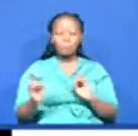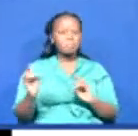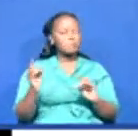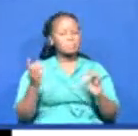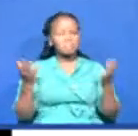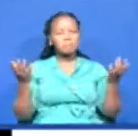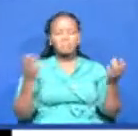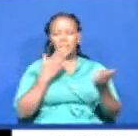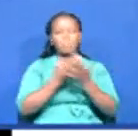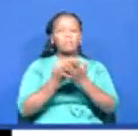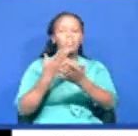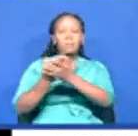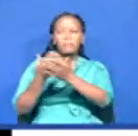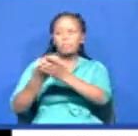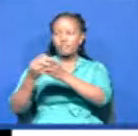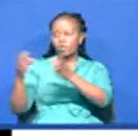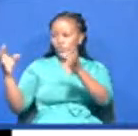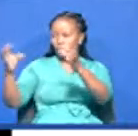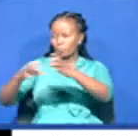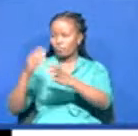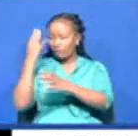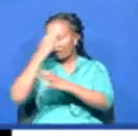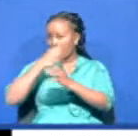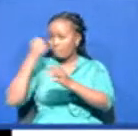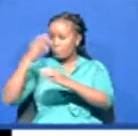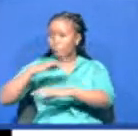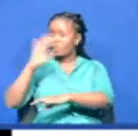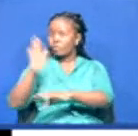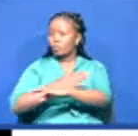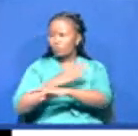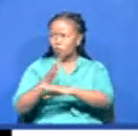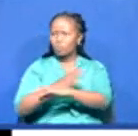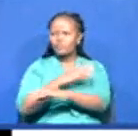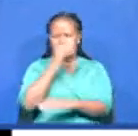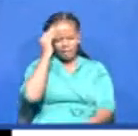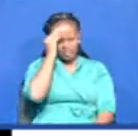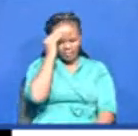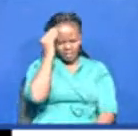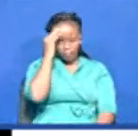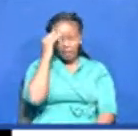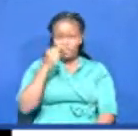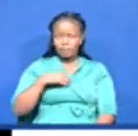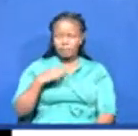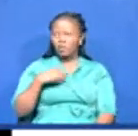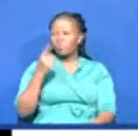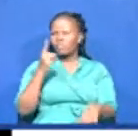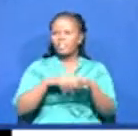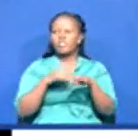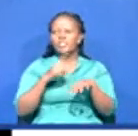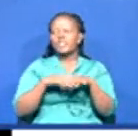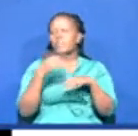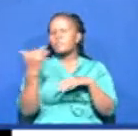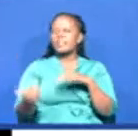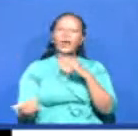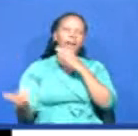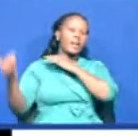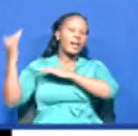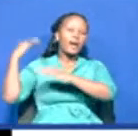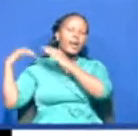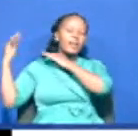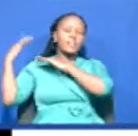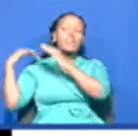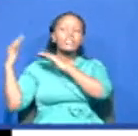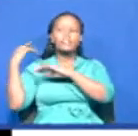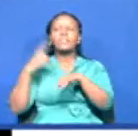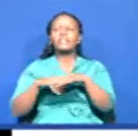Maroon Commandos, for that beautiful item. It reminds me of my younger years when I used to listen